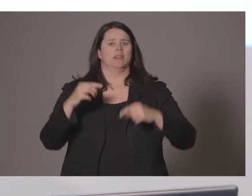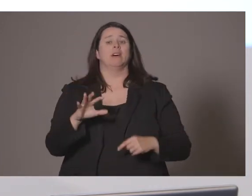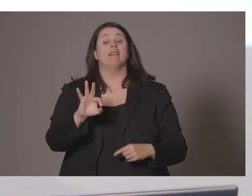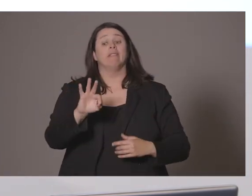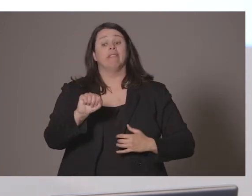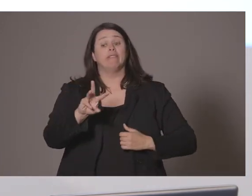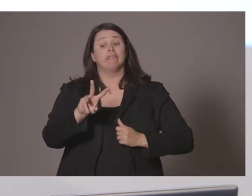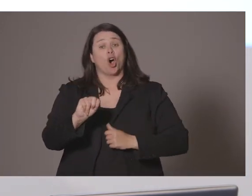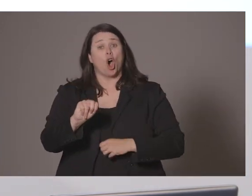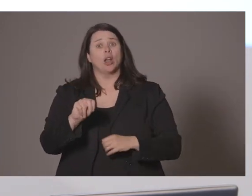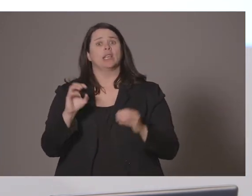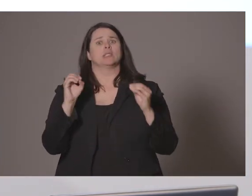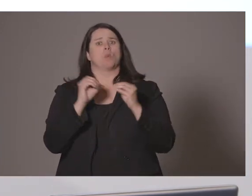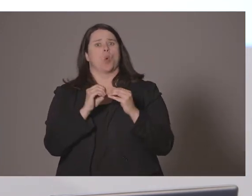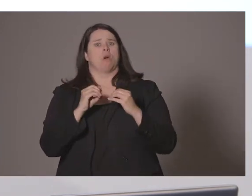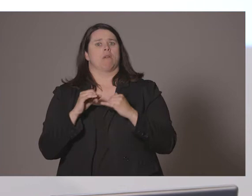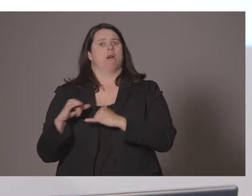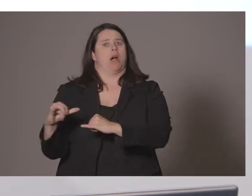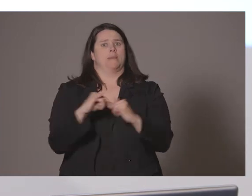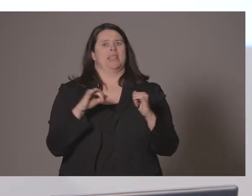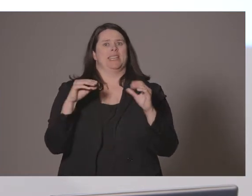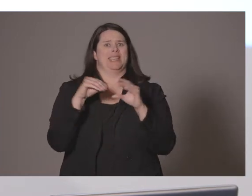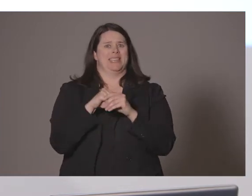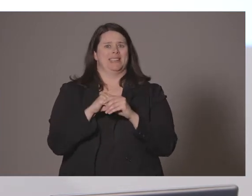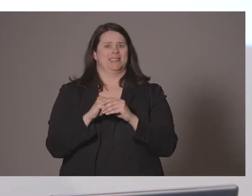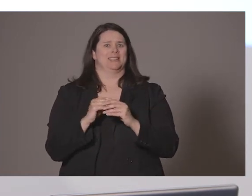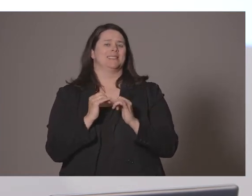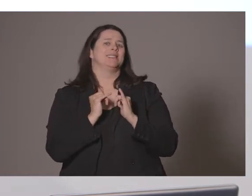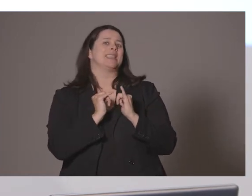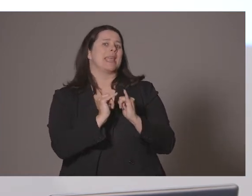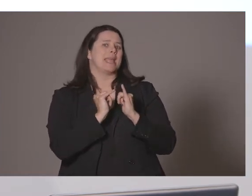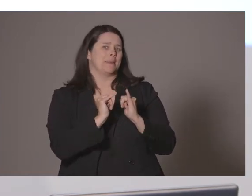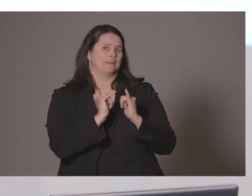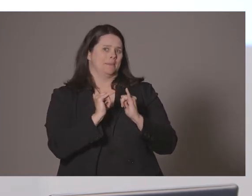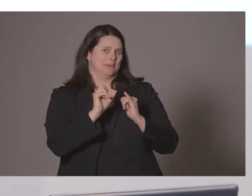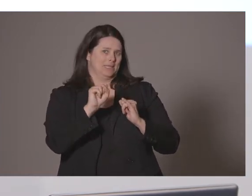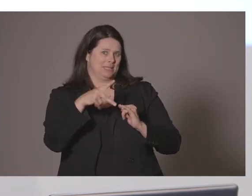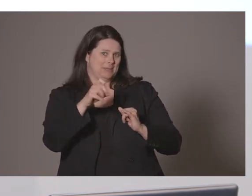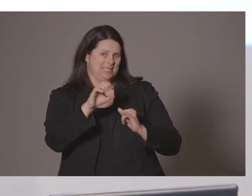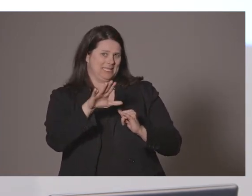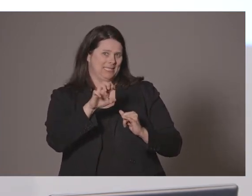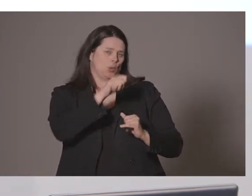more common in same species interactions. So